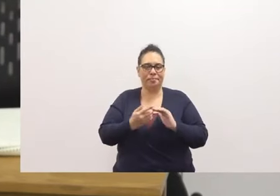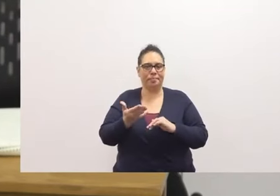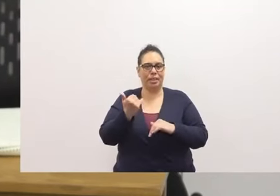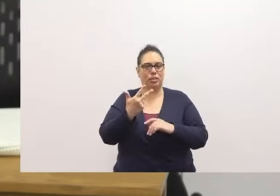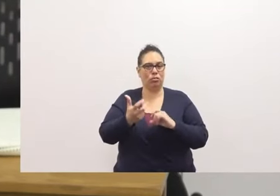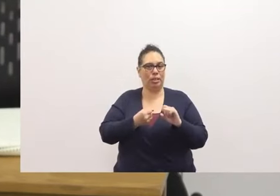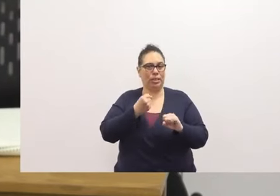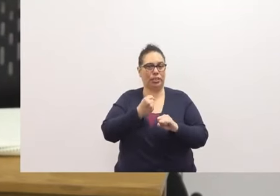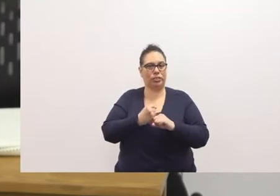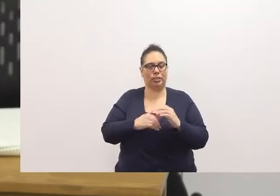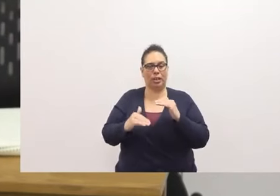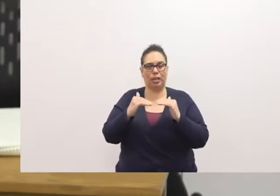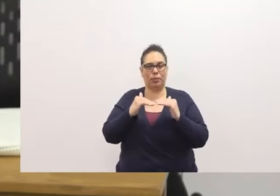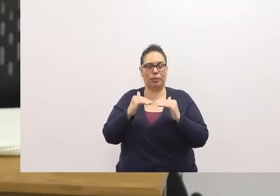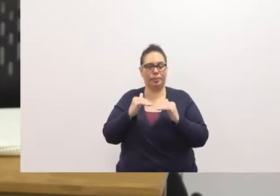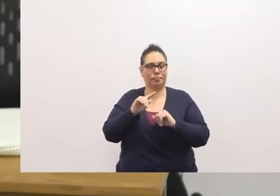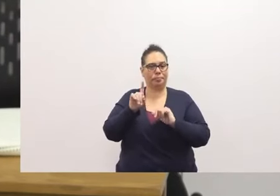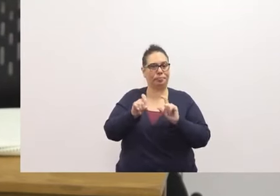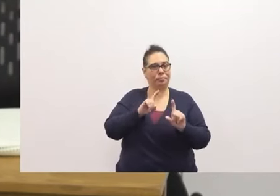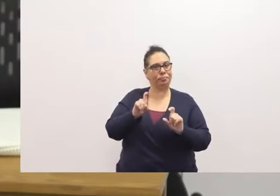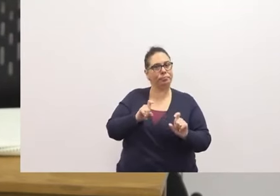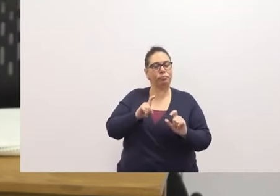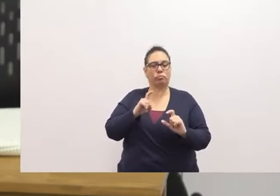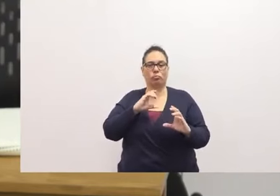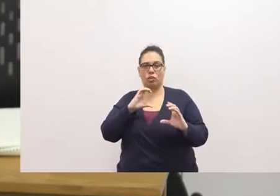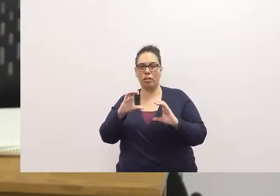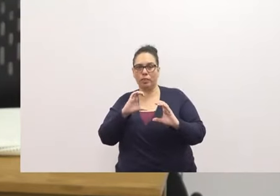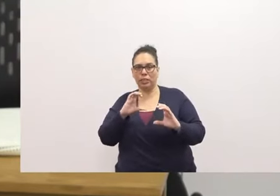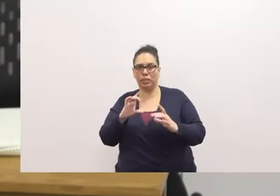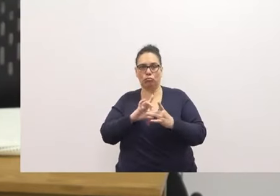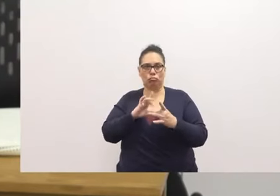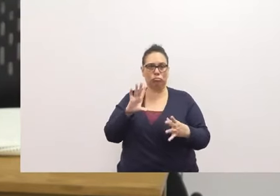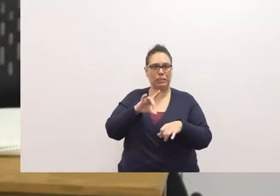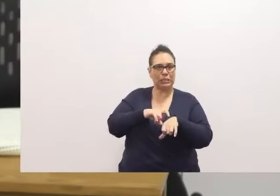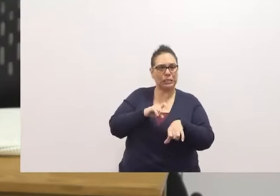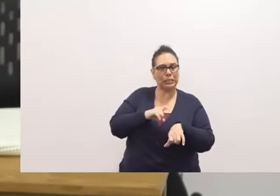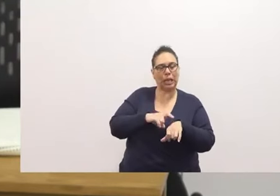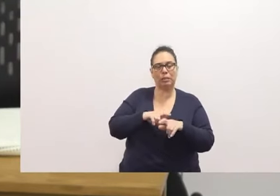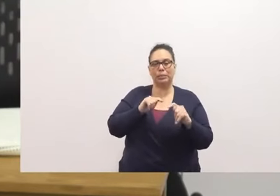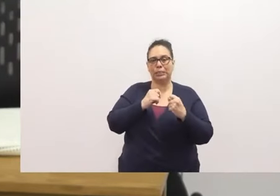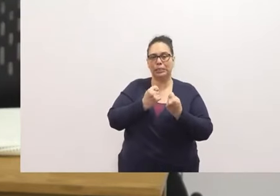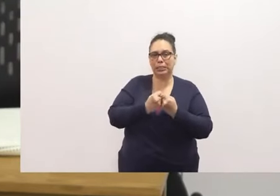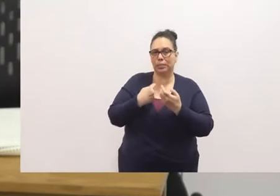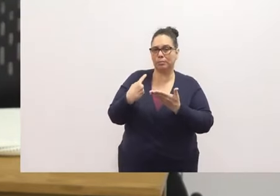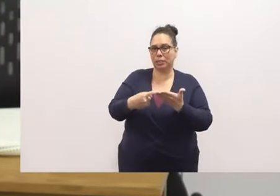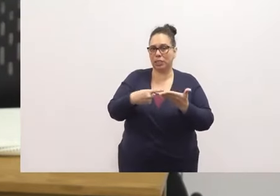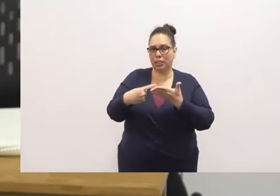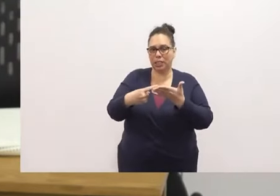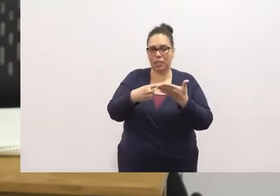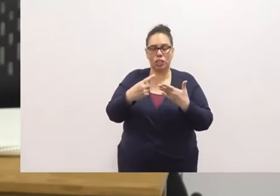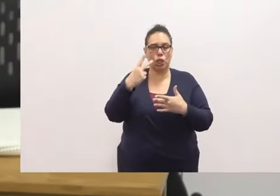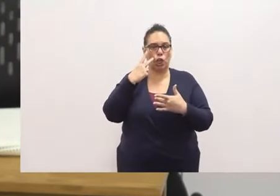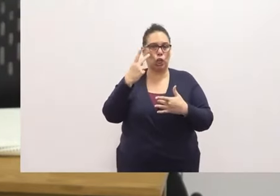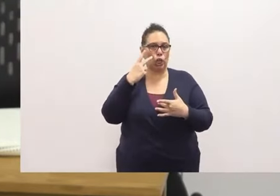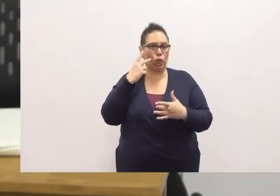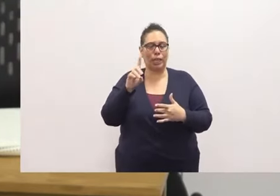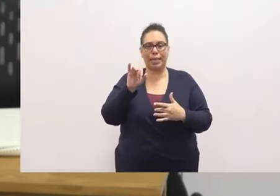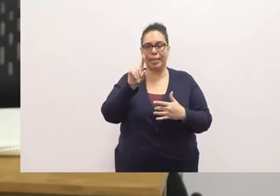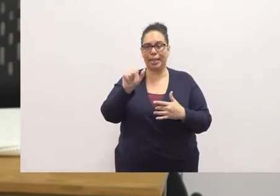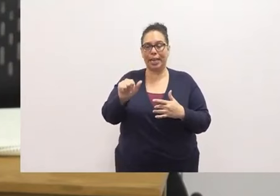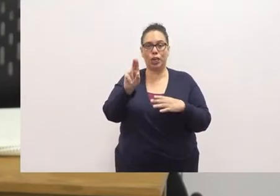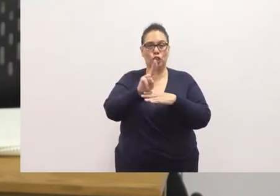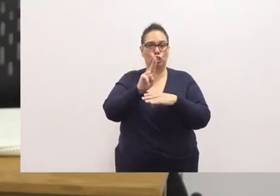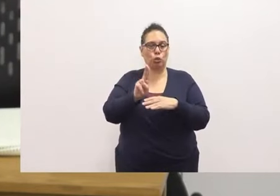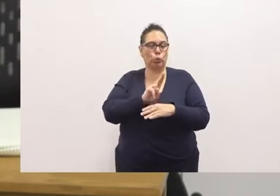3 years of their equity dilemma question in that. So there's conversations, release time amongst the teams to have those discussions, to look in the data and also use those